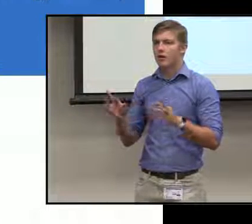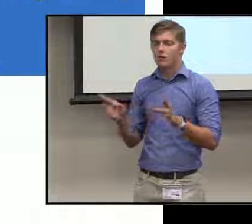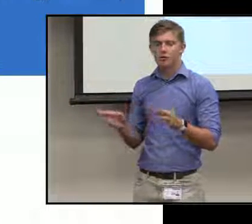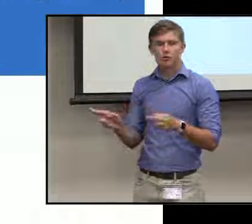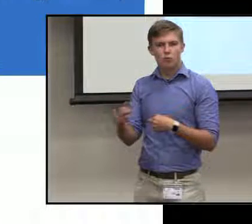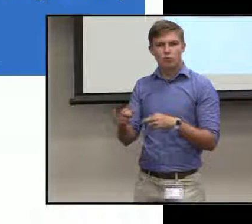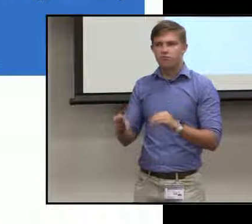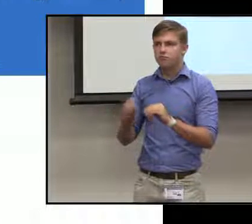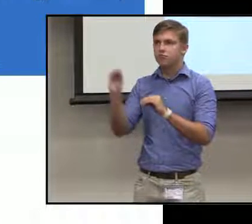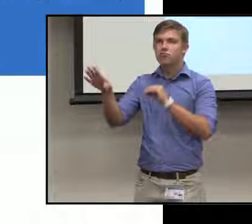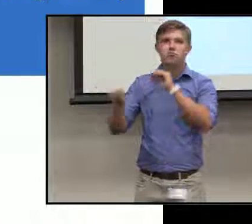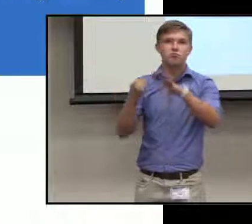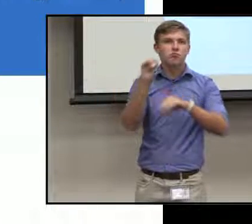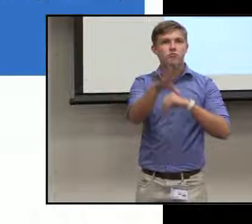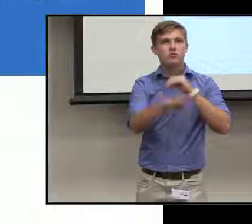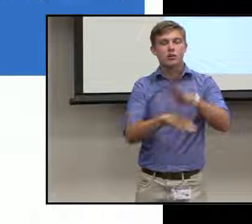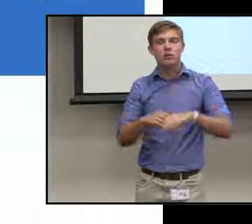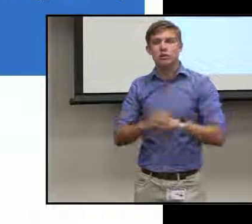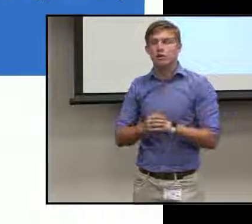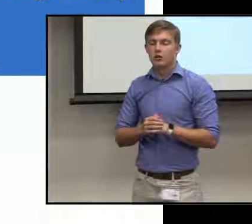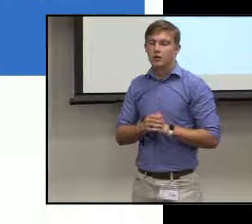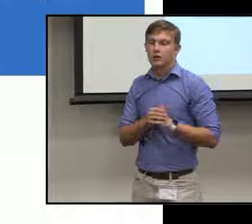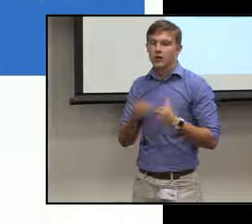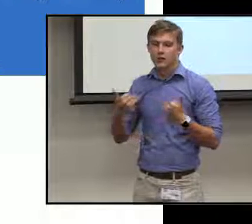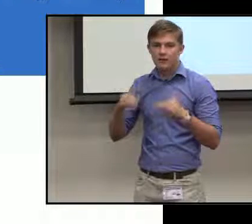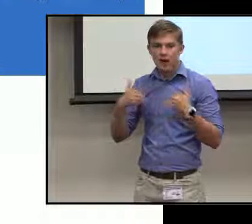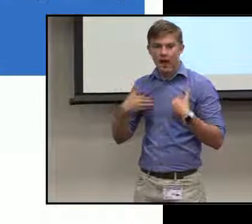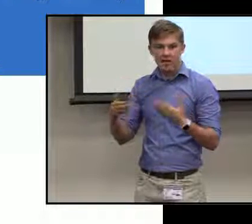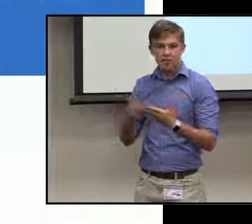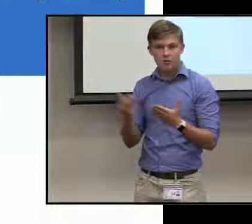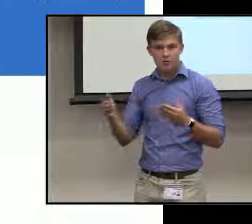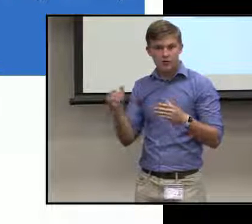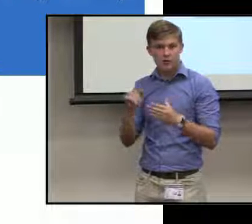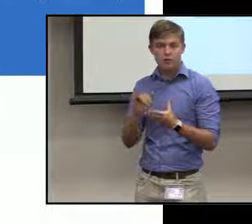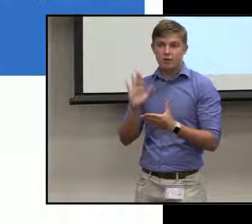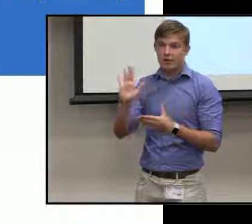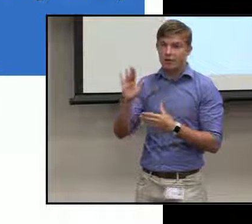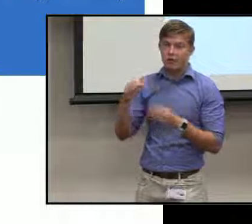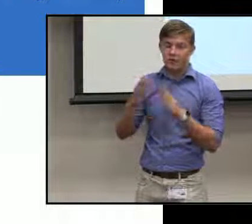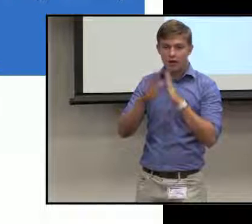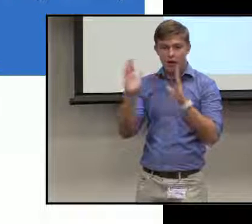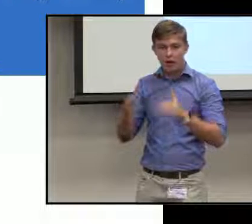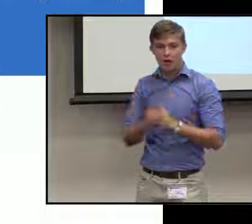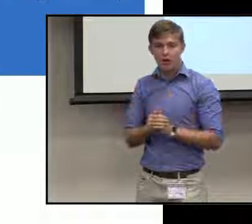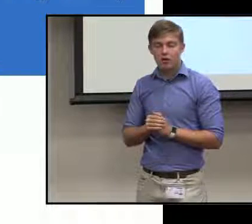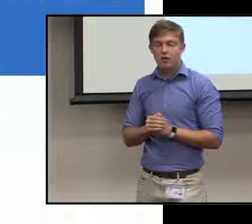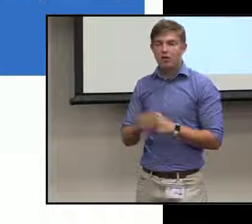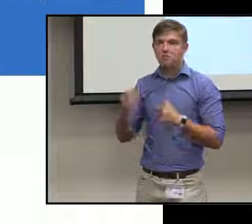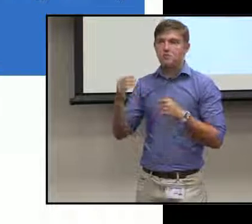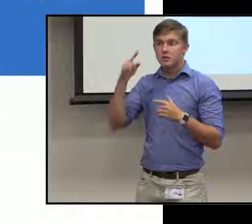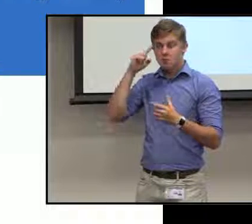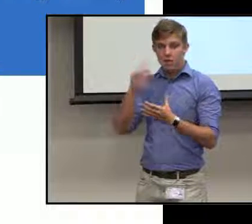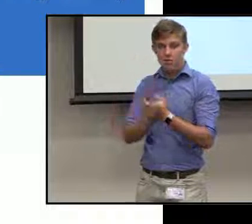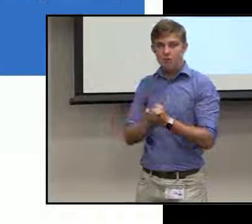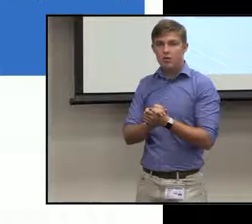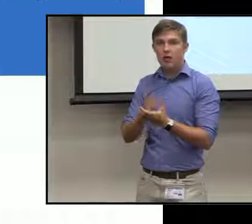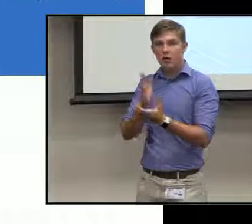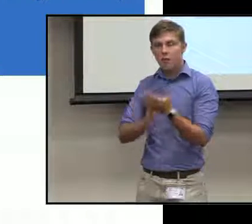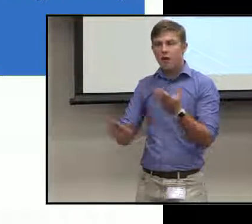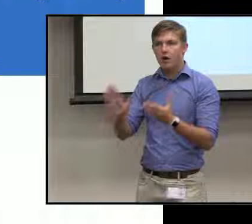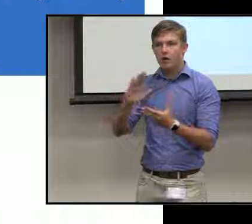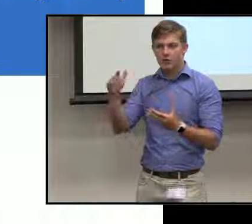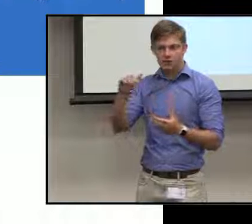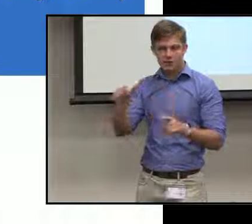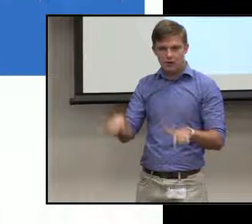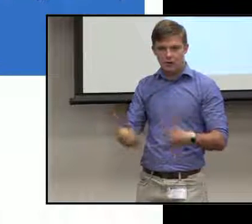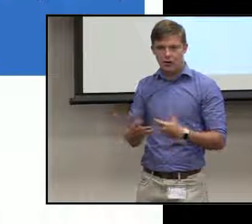on his PhD at Yale. He still does some stuff in his house. He believes that that's a part of his life.